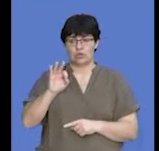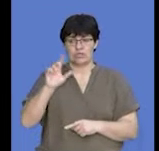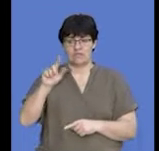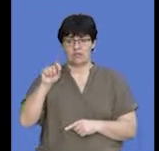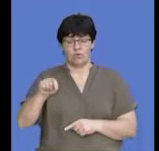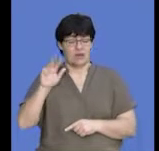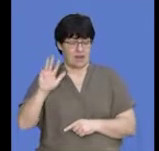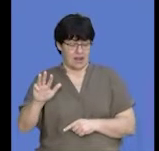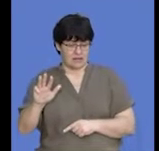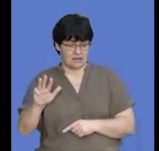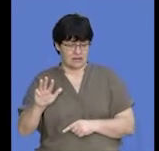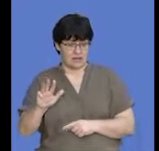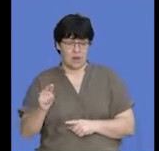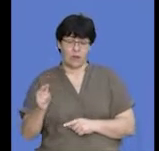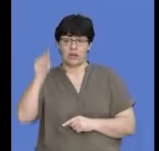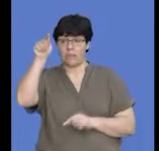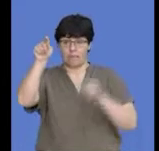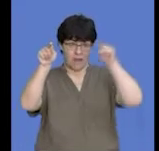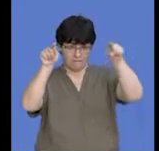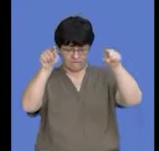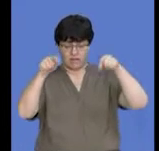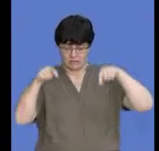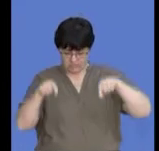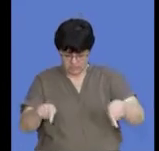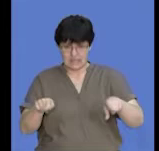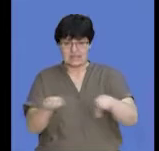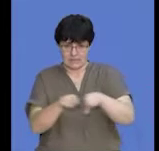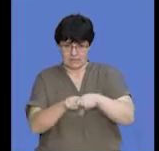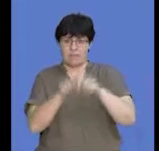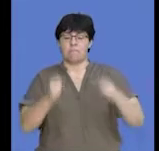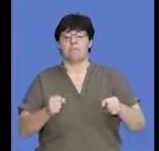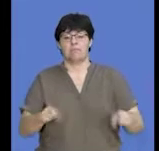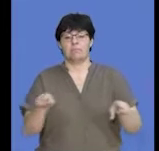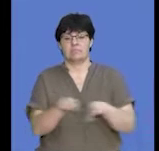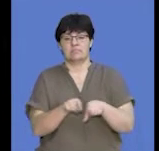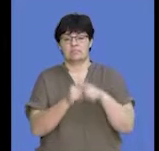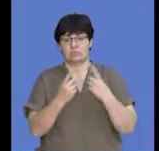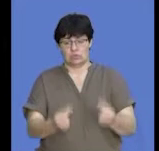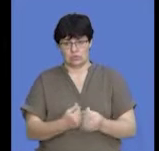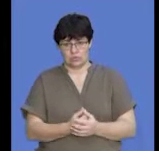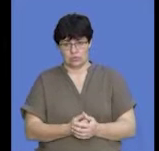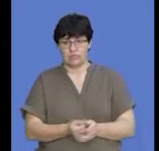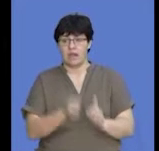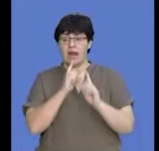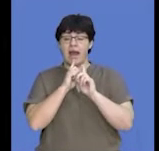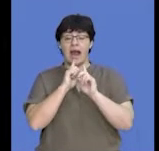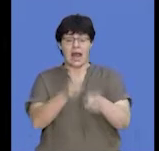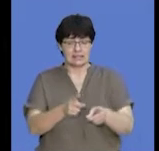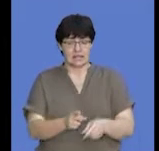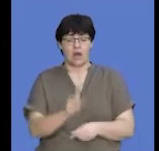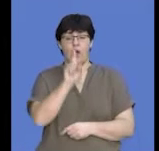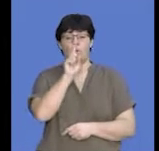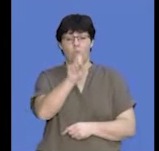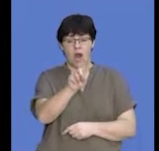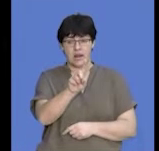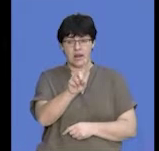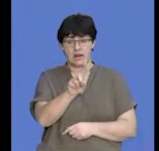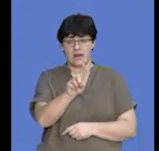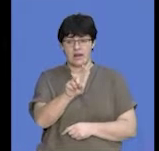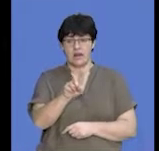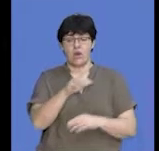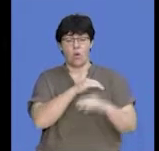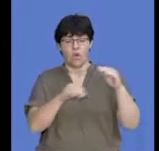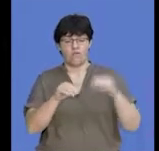237.9. What I do to the numerator, I must do to the denominator. My answer is 1